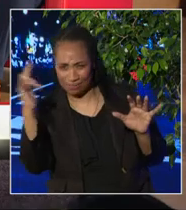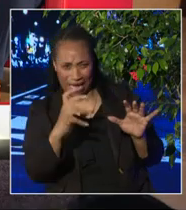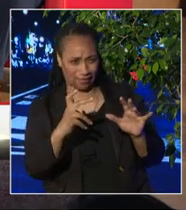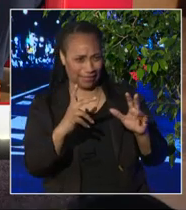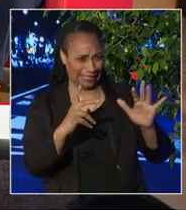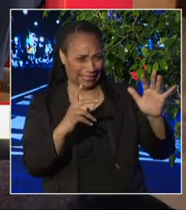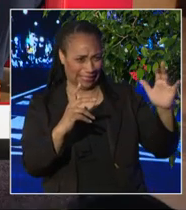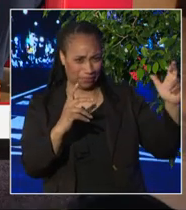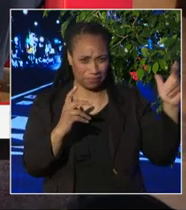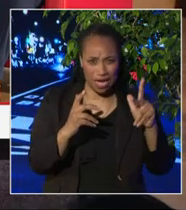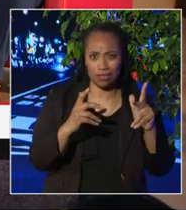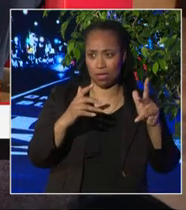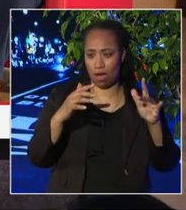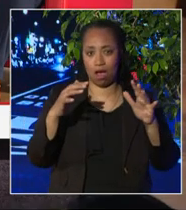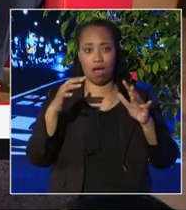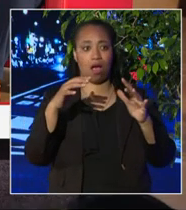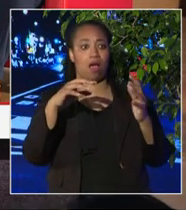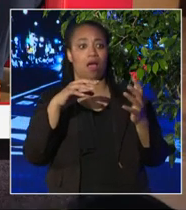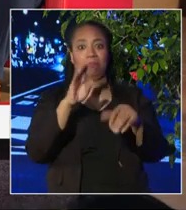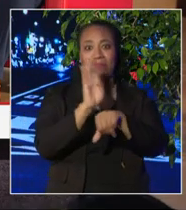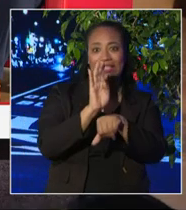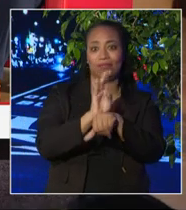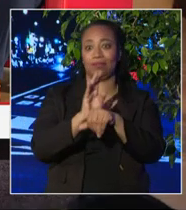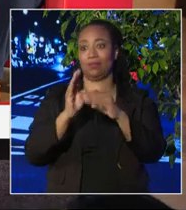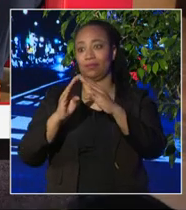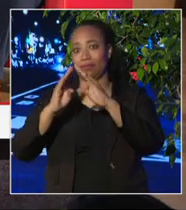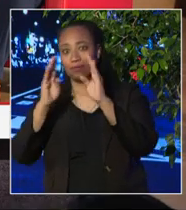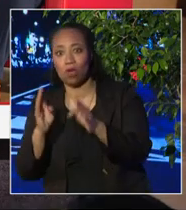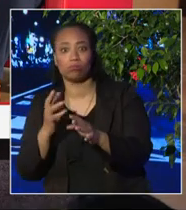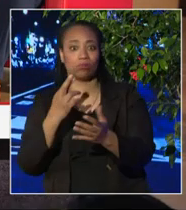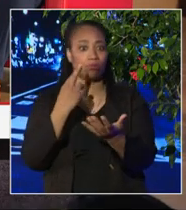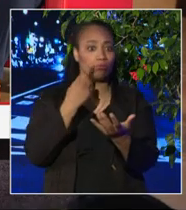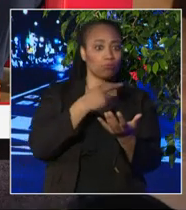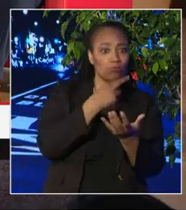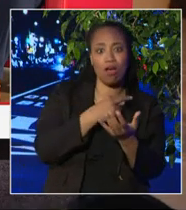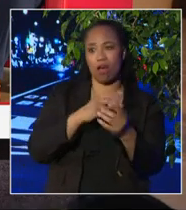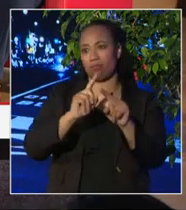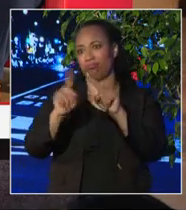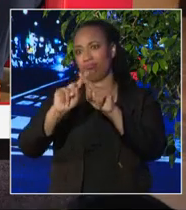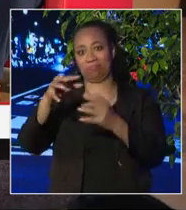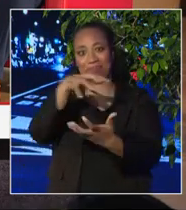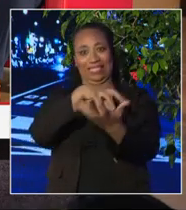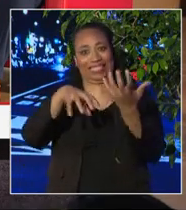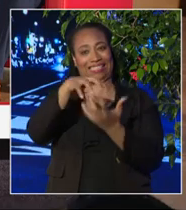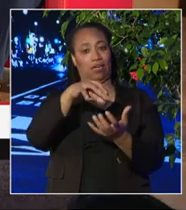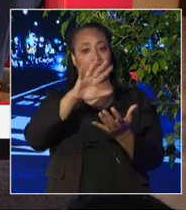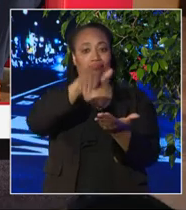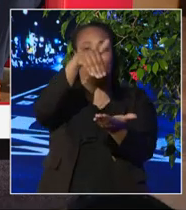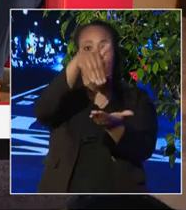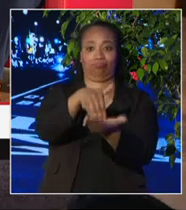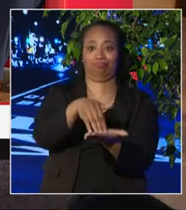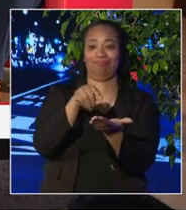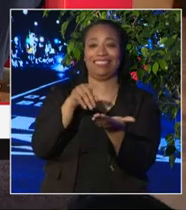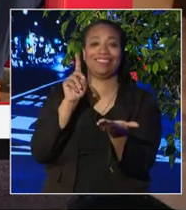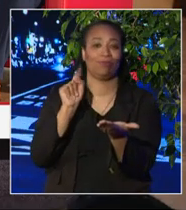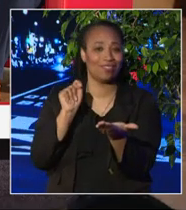goal of 15,000 new residents in the downtown. Nina came on and said, well, that's not enough. We need more.